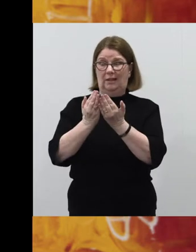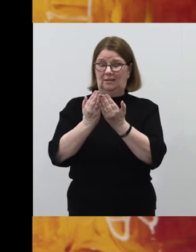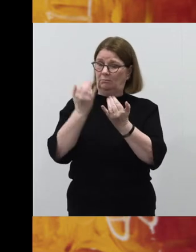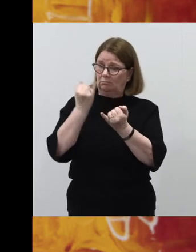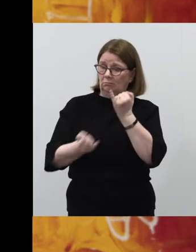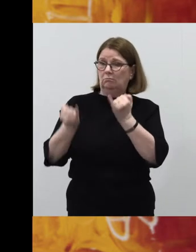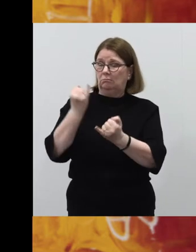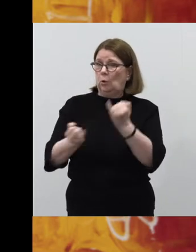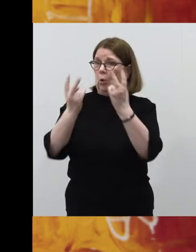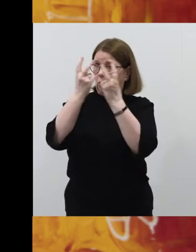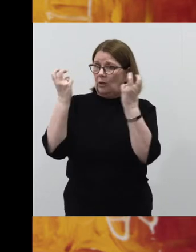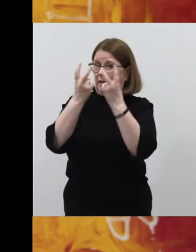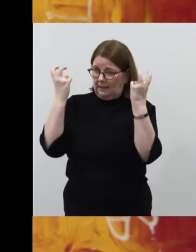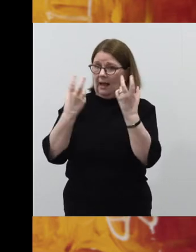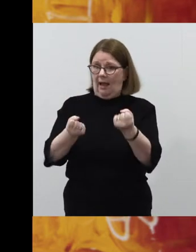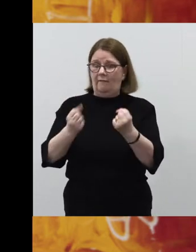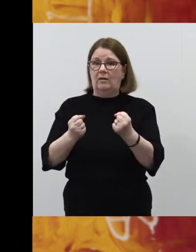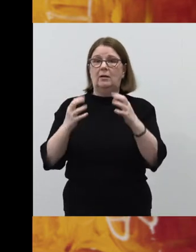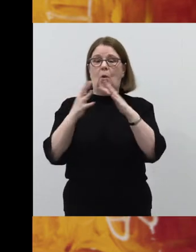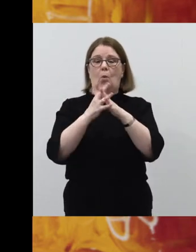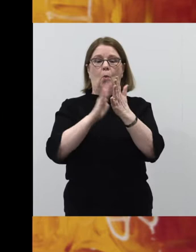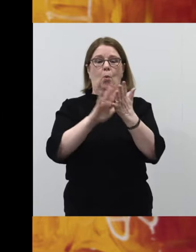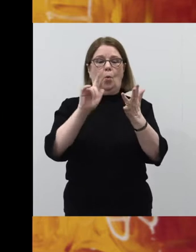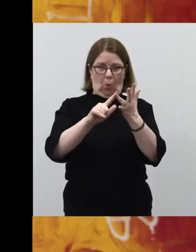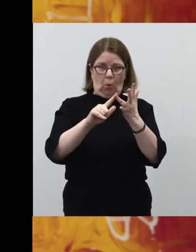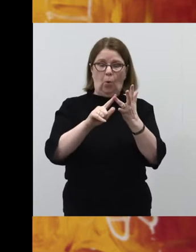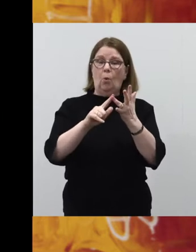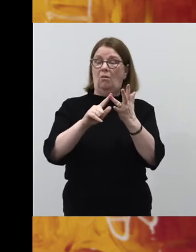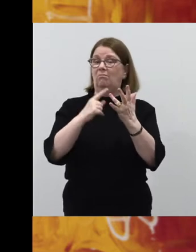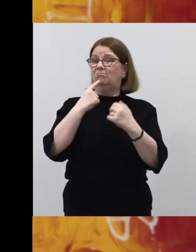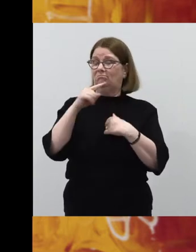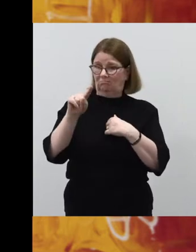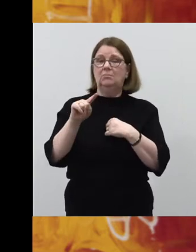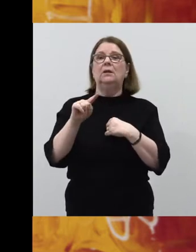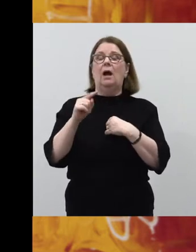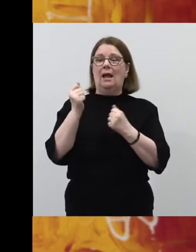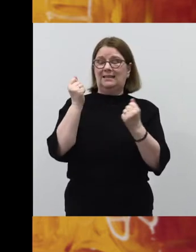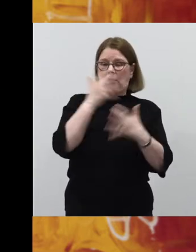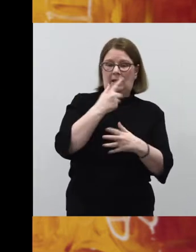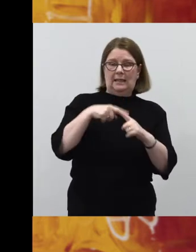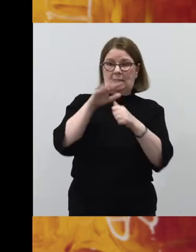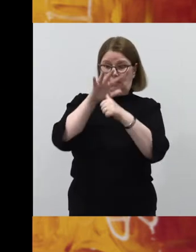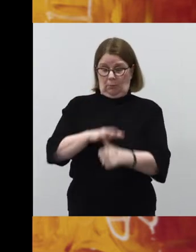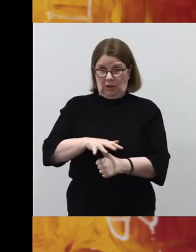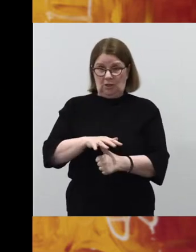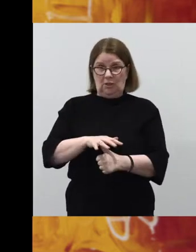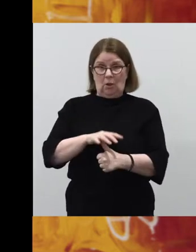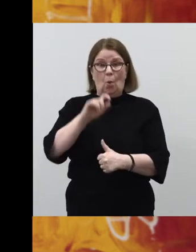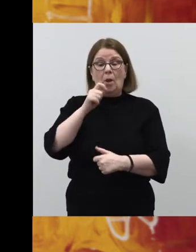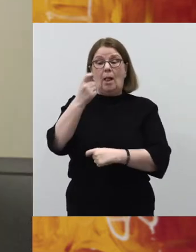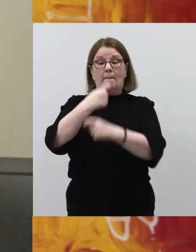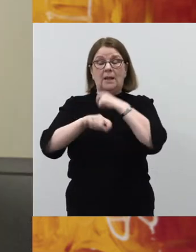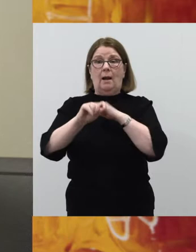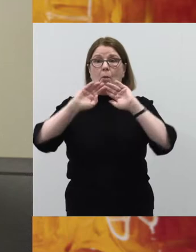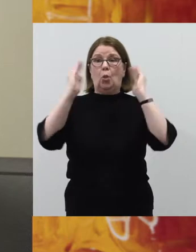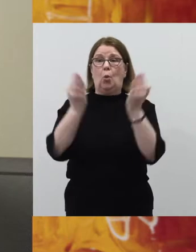is an increasing body of research globally that documents the beneficial impact of the arts in promoting health and well-being